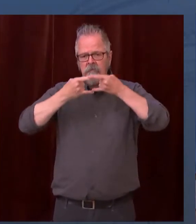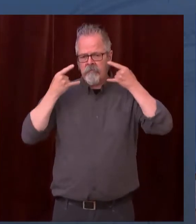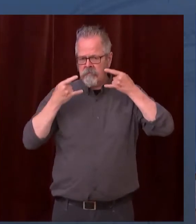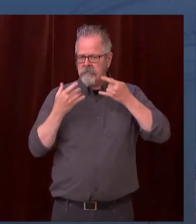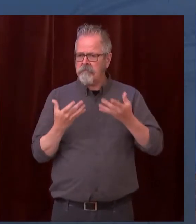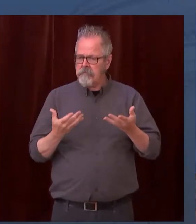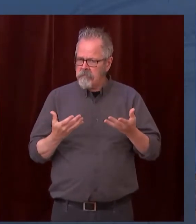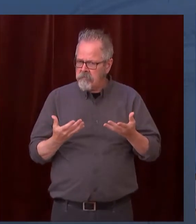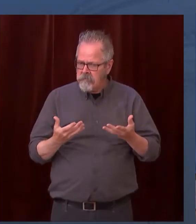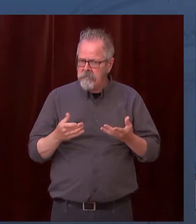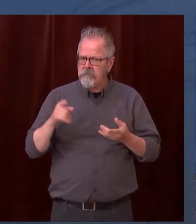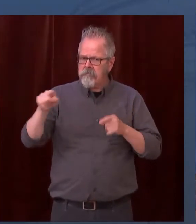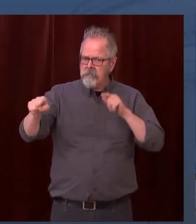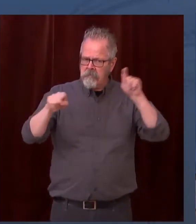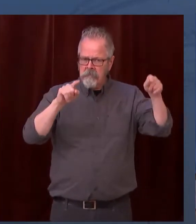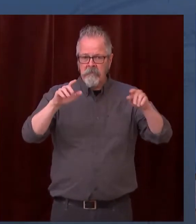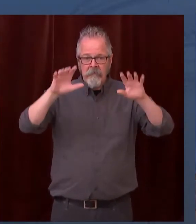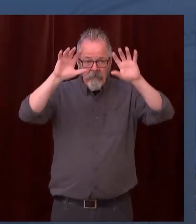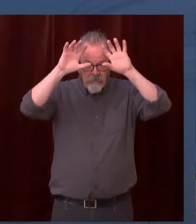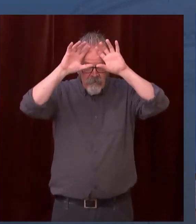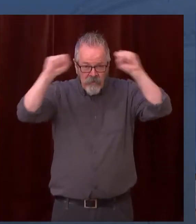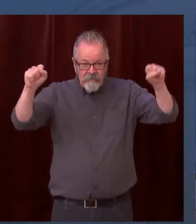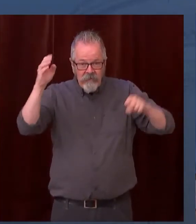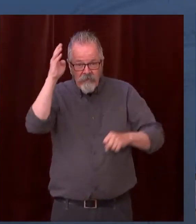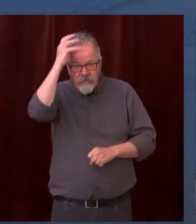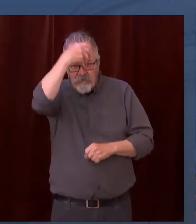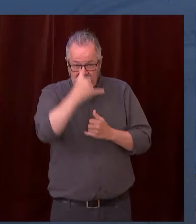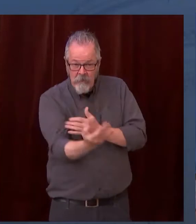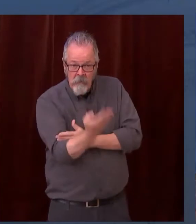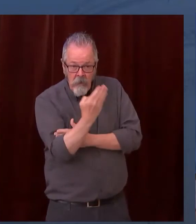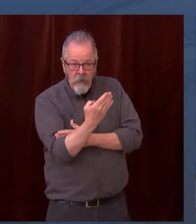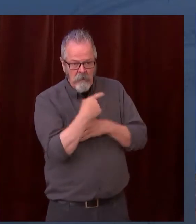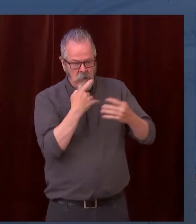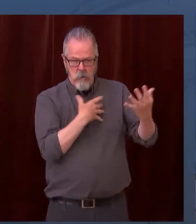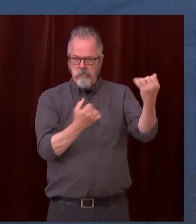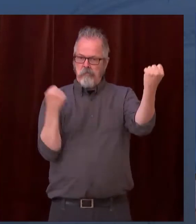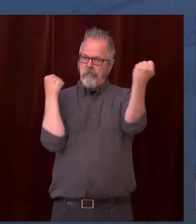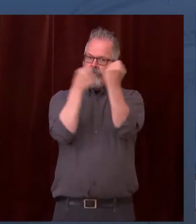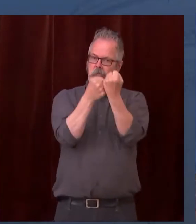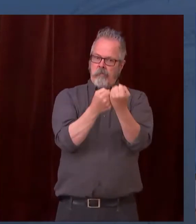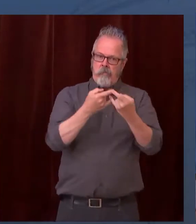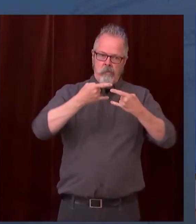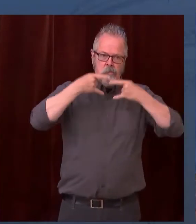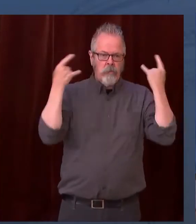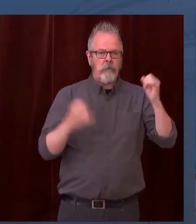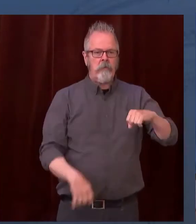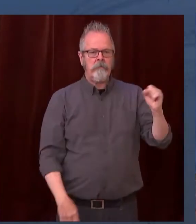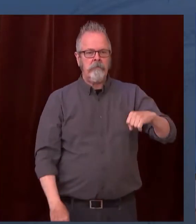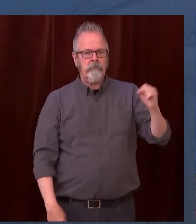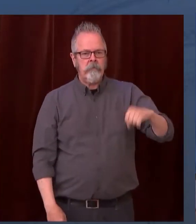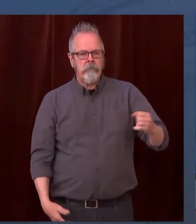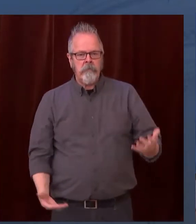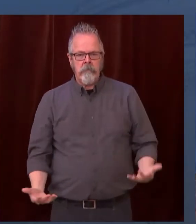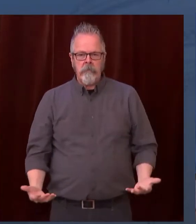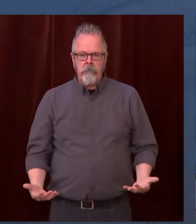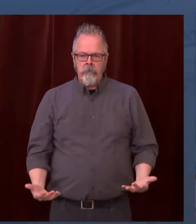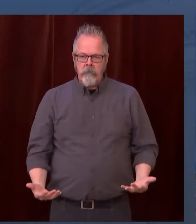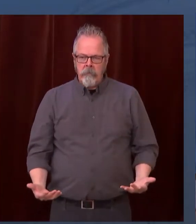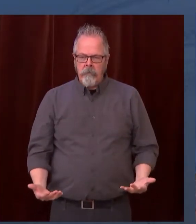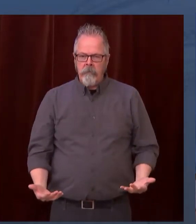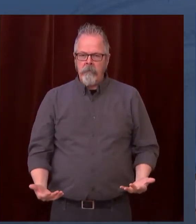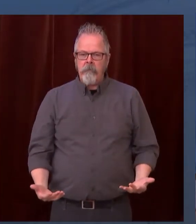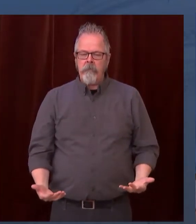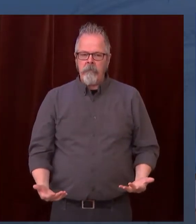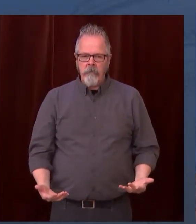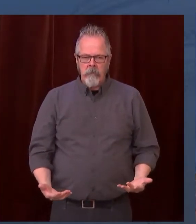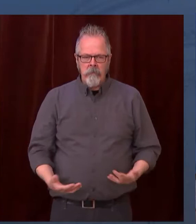that doesn't mean that these folks have endorsed any of the policies that have been in place in the state of Washington. But what it does mean